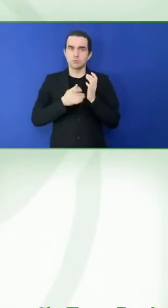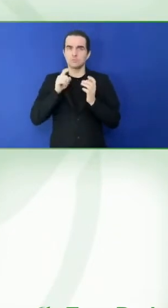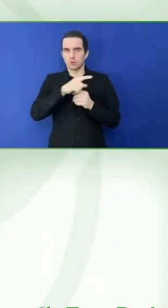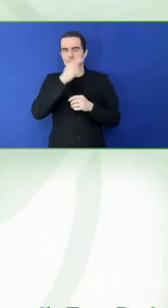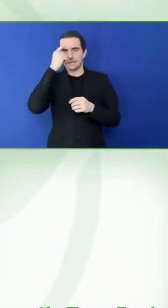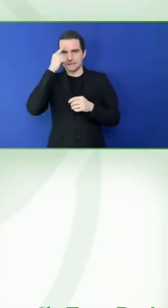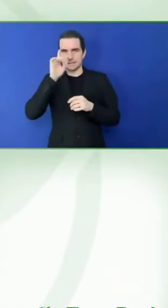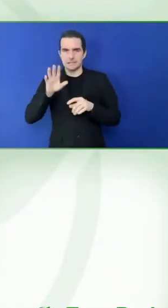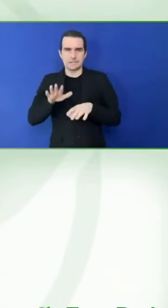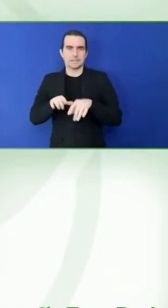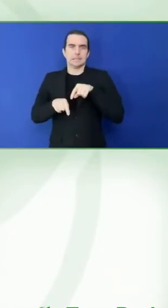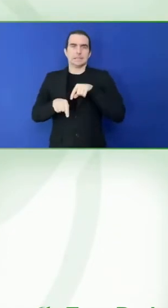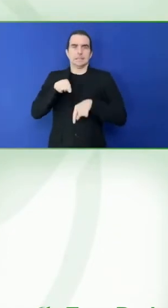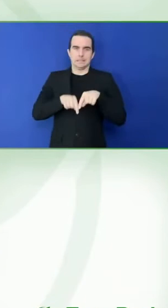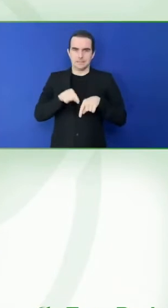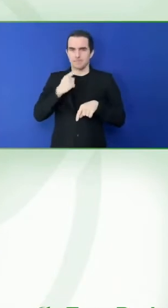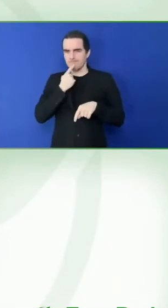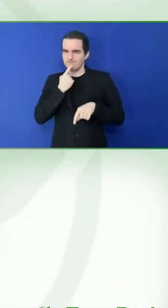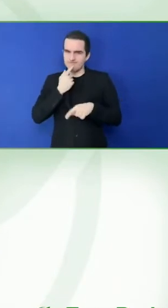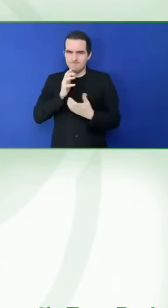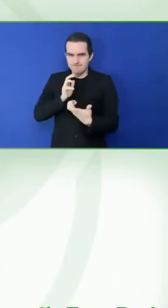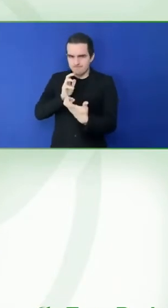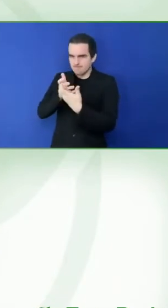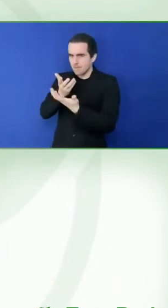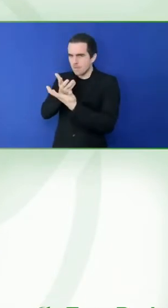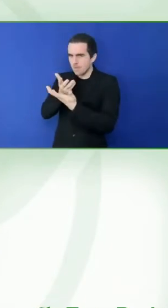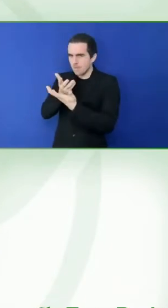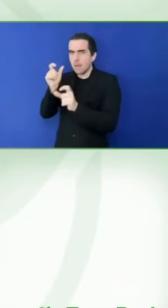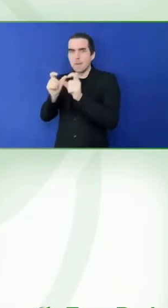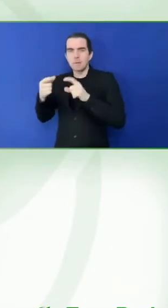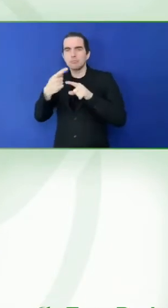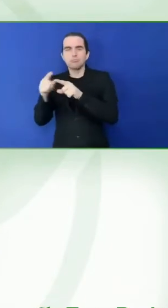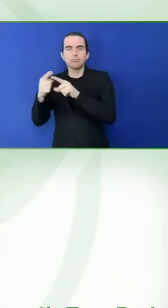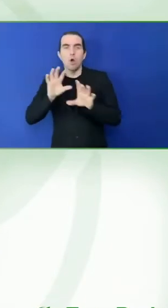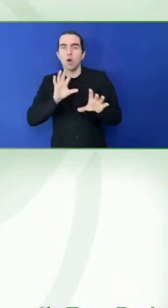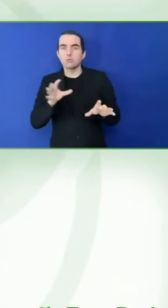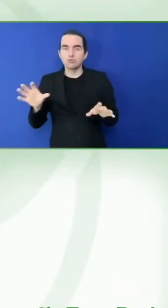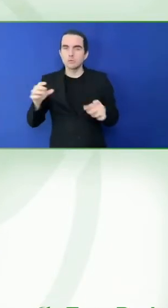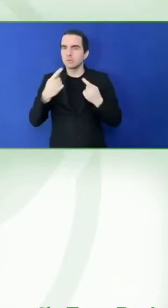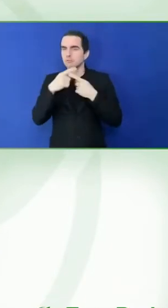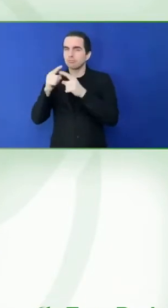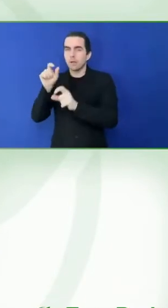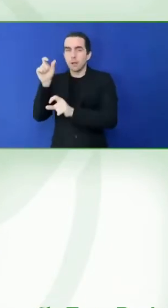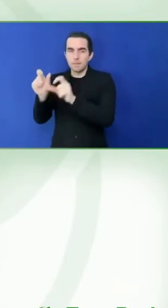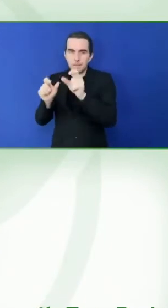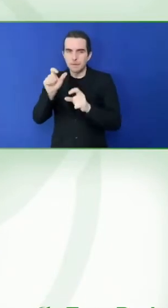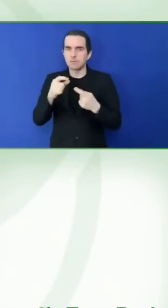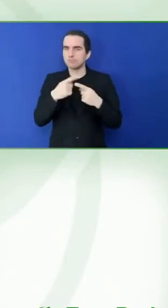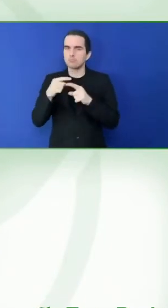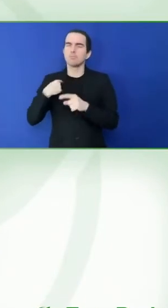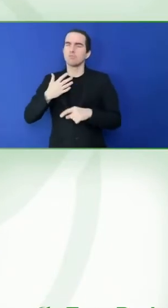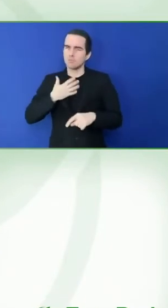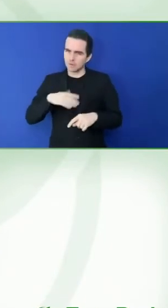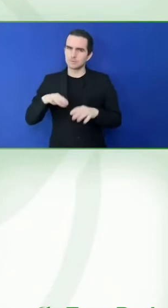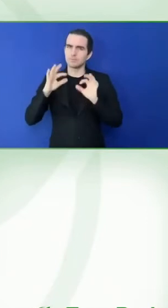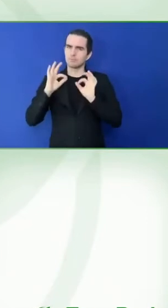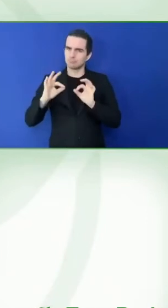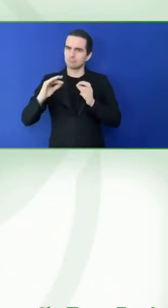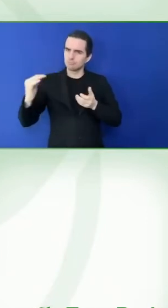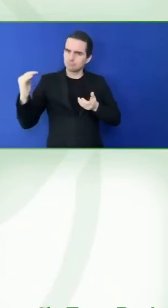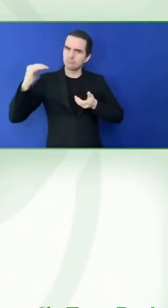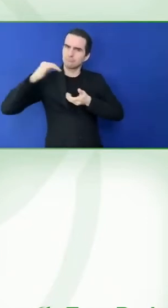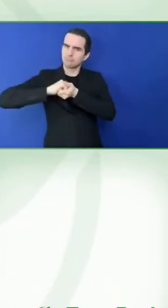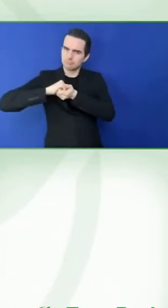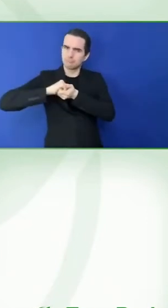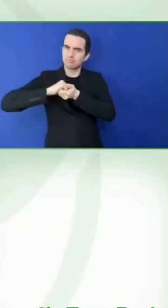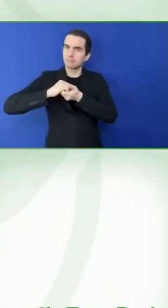sort of crowdsourcing the ambition in terms of having us empower these companies to be wildly successful. There's a